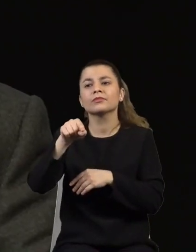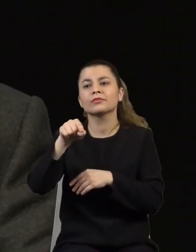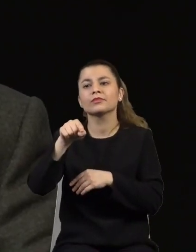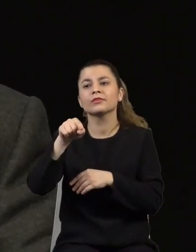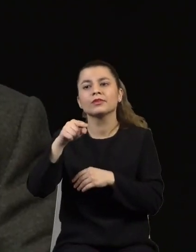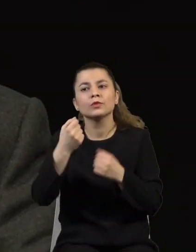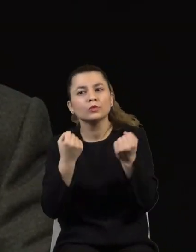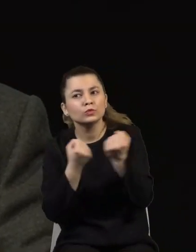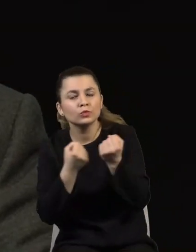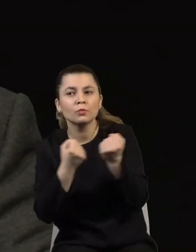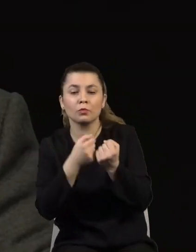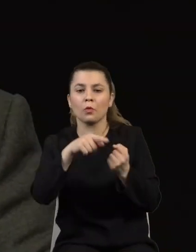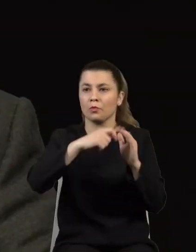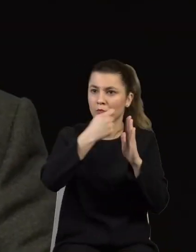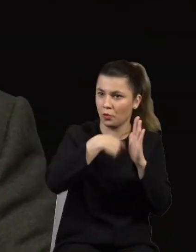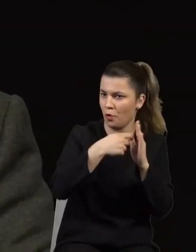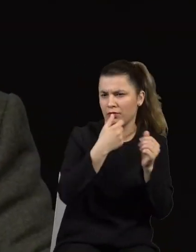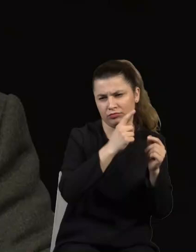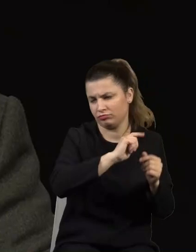with Connecting Europe facility